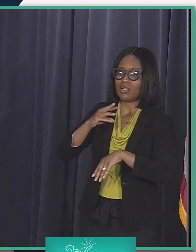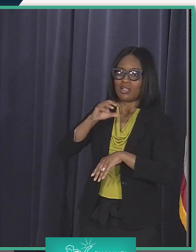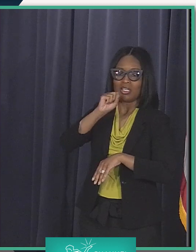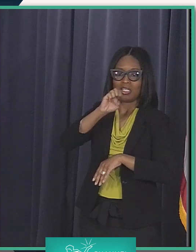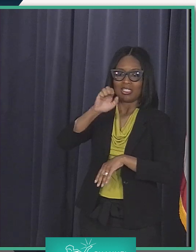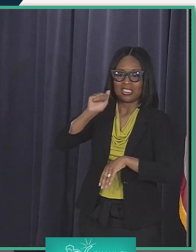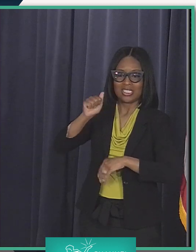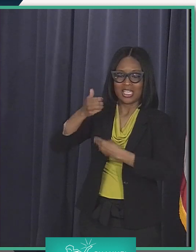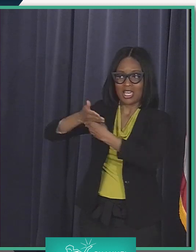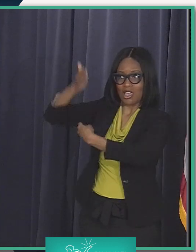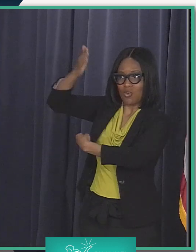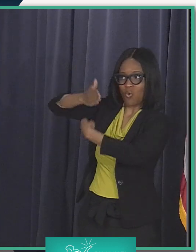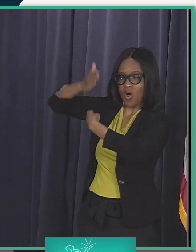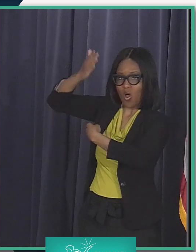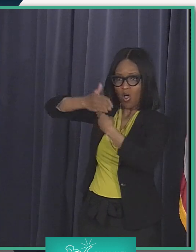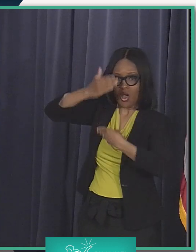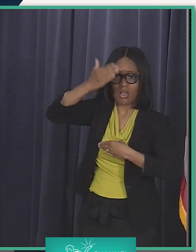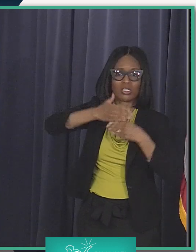series of enforcements.